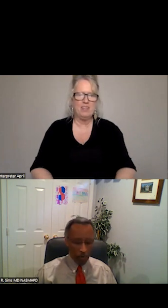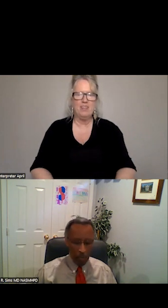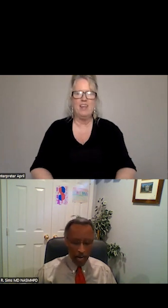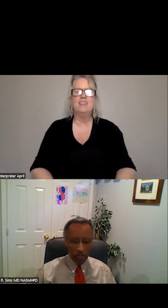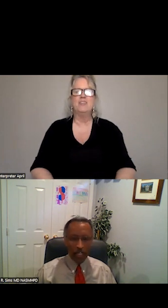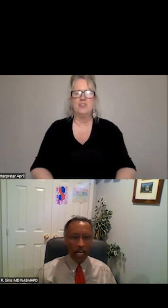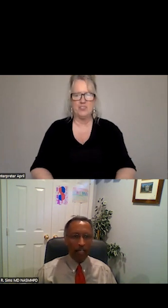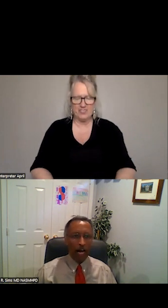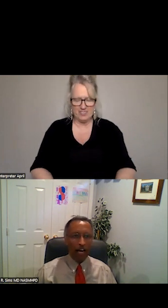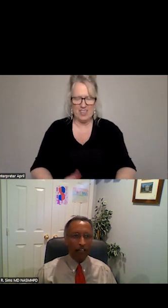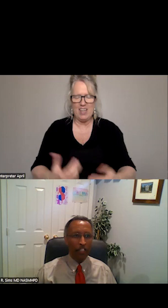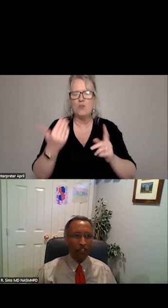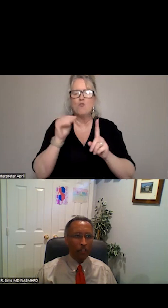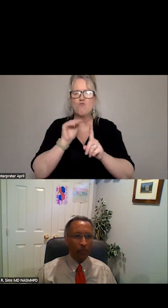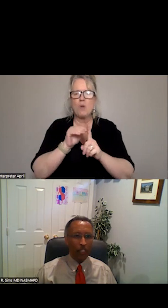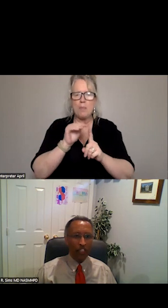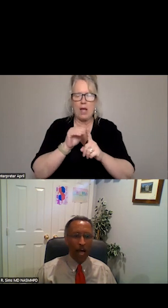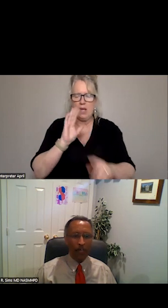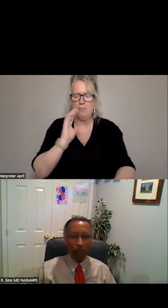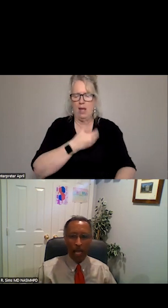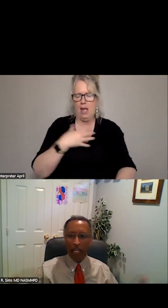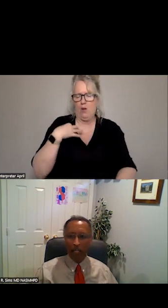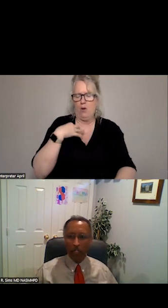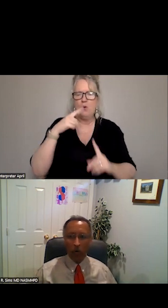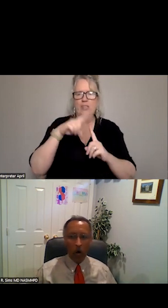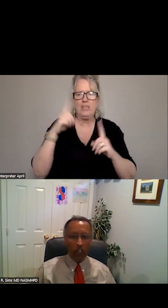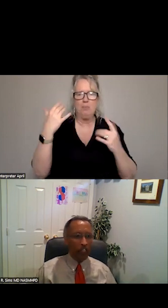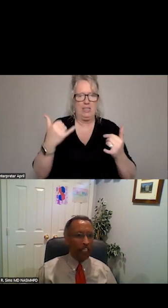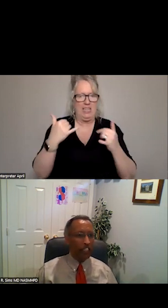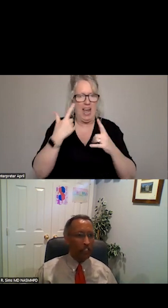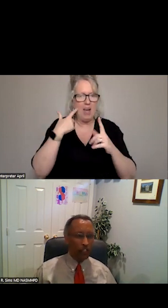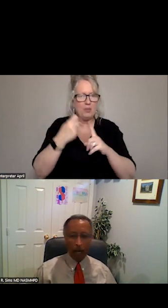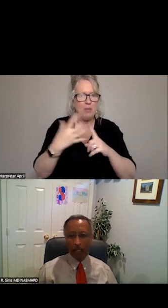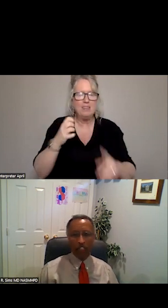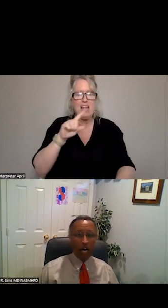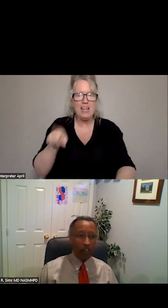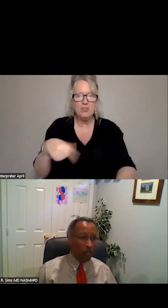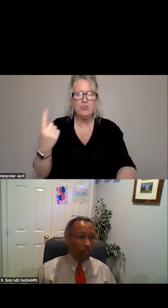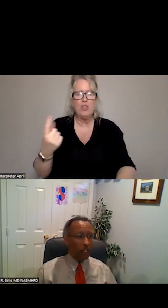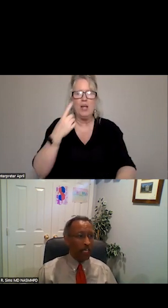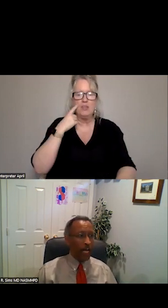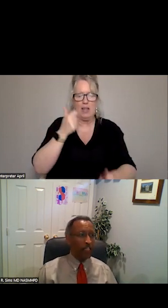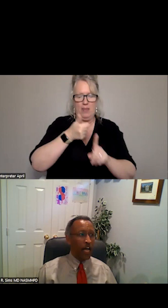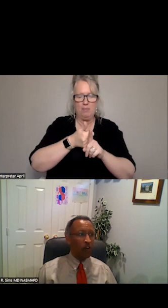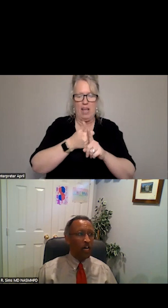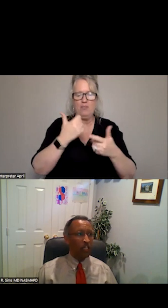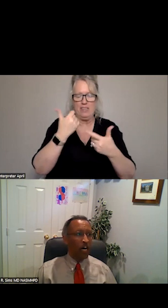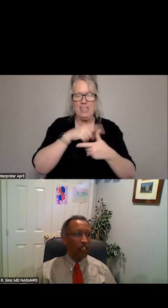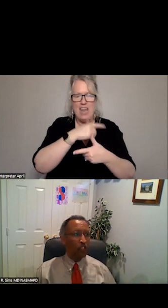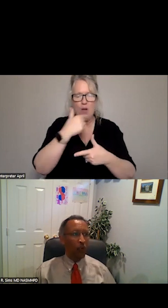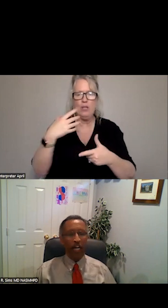And it's a reminder again about our t-shirts, which is now expanded. We're no longer looking at t-shirts by themselves. We're looking at